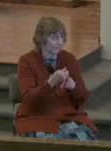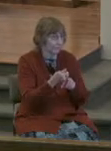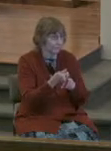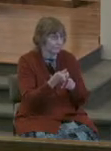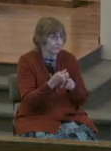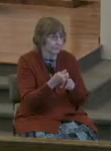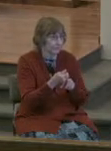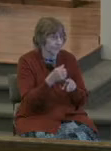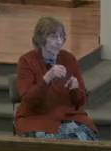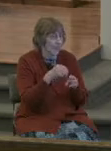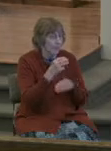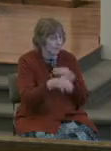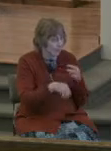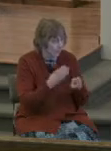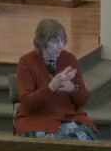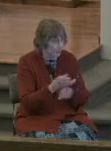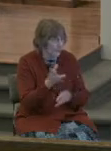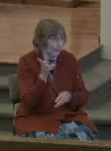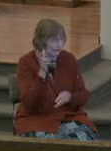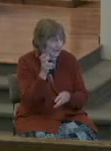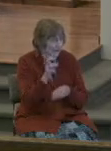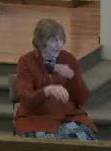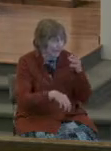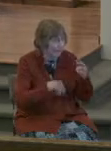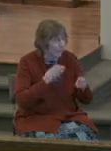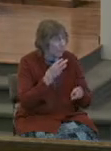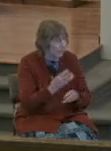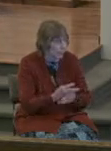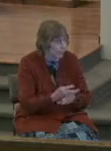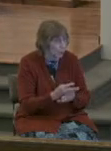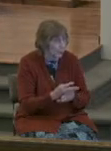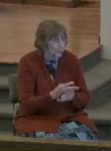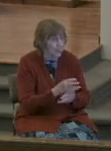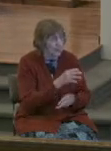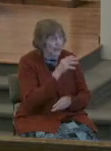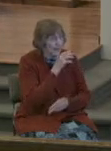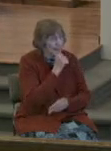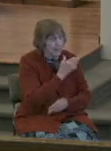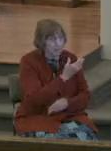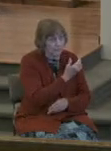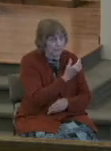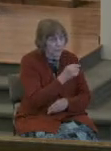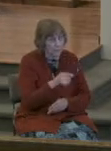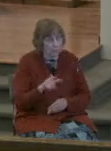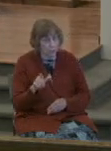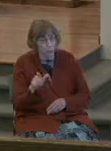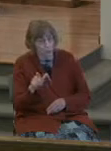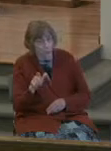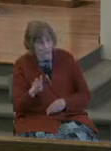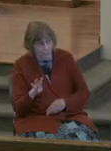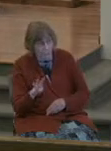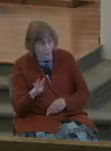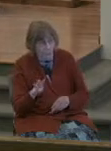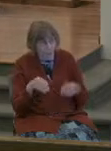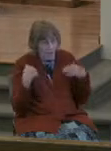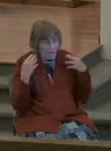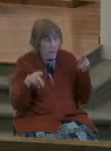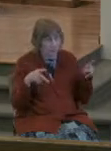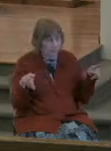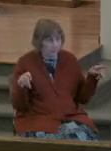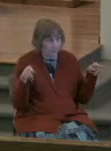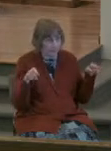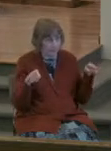In the world, listen, in the world, between the ages of 15 to 24, our young people coming